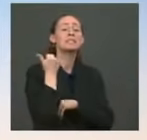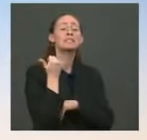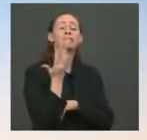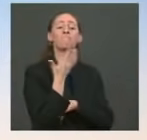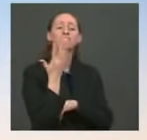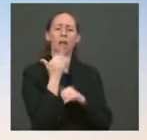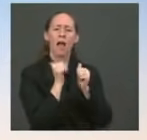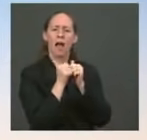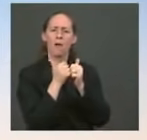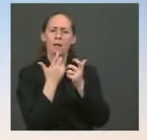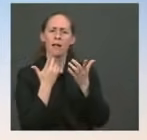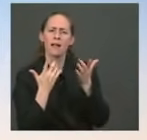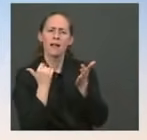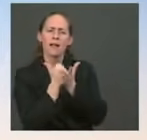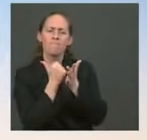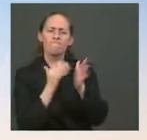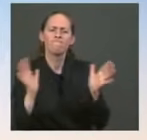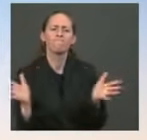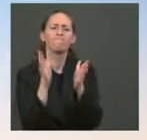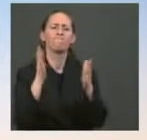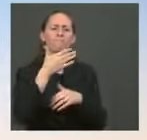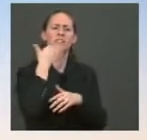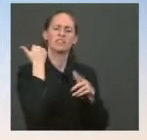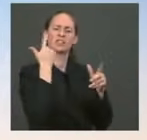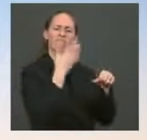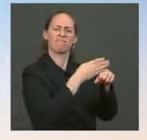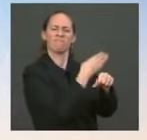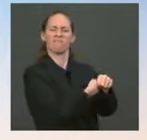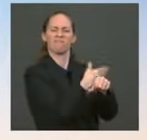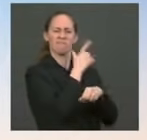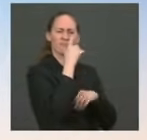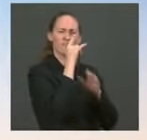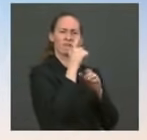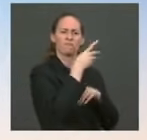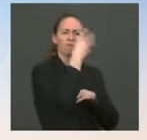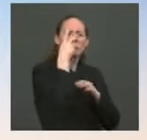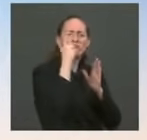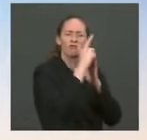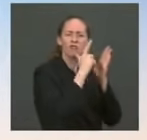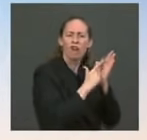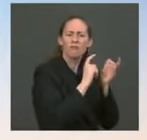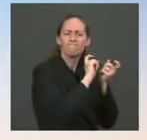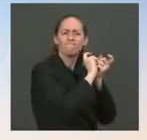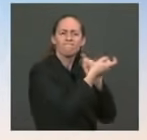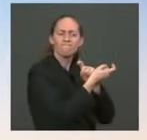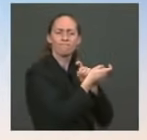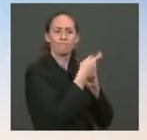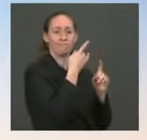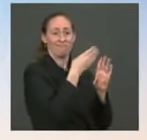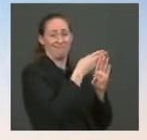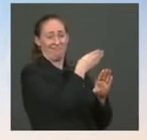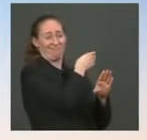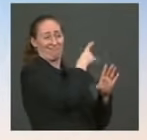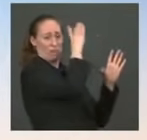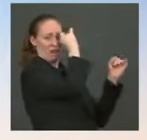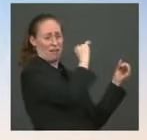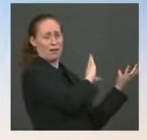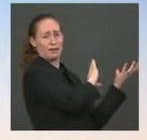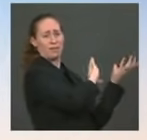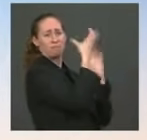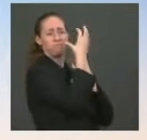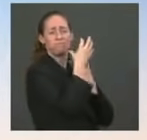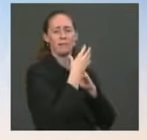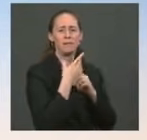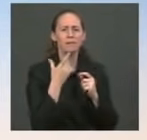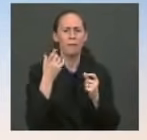immigration reform forward, helping reform the broken policies of the last several years, and listening to his team of advisors